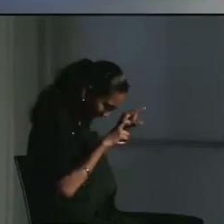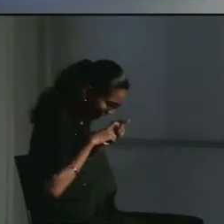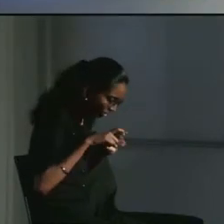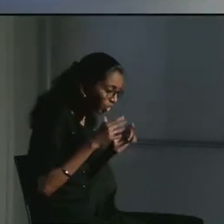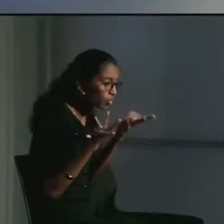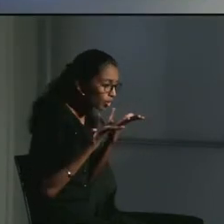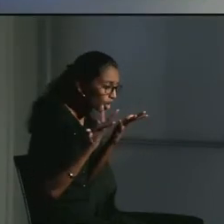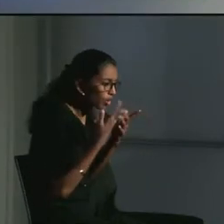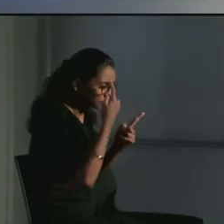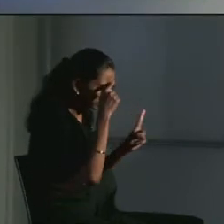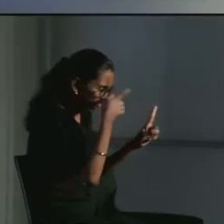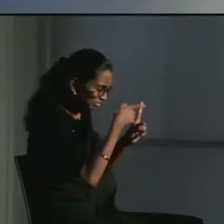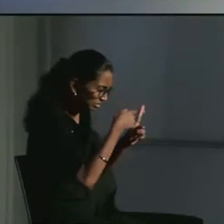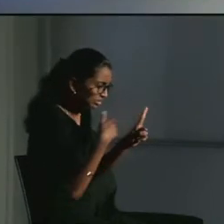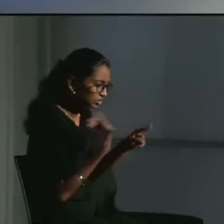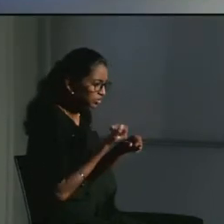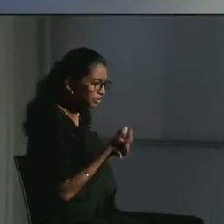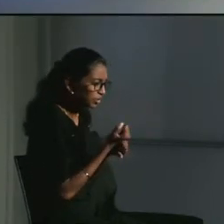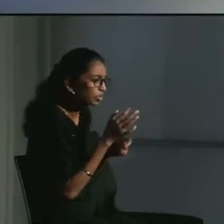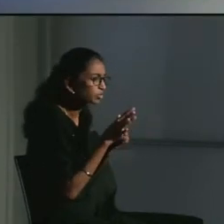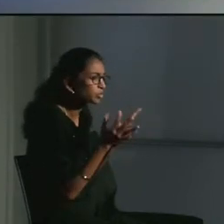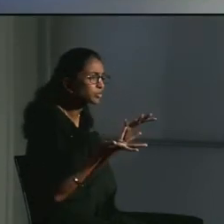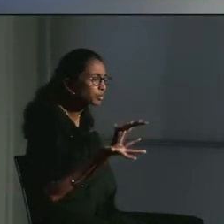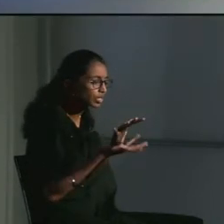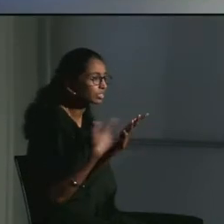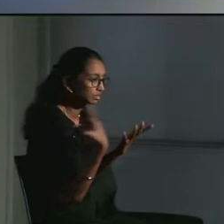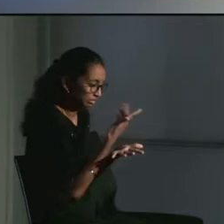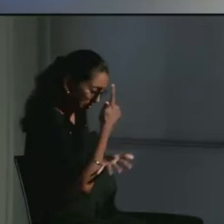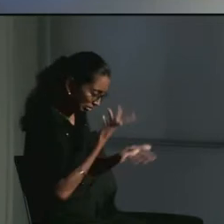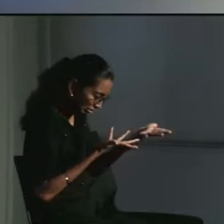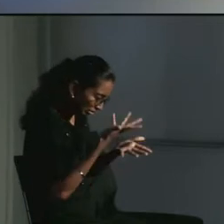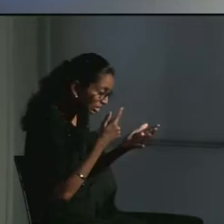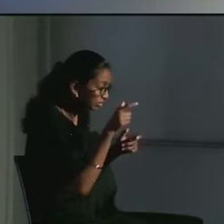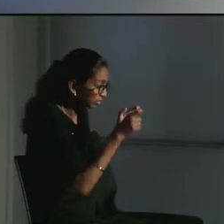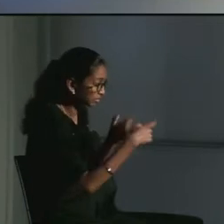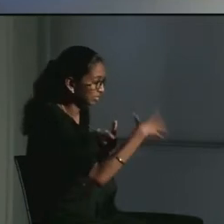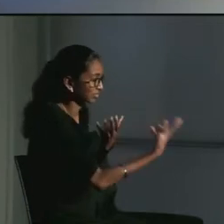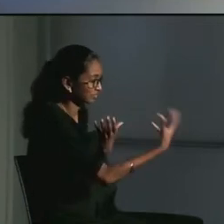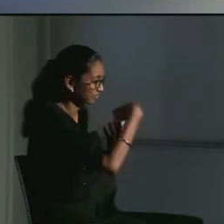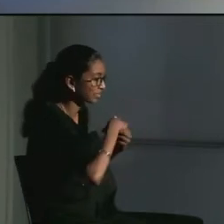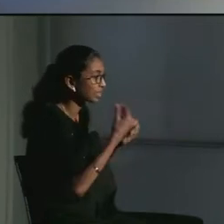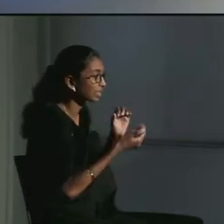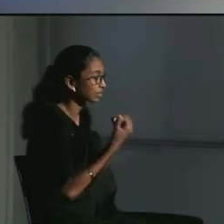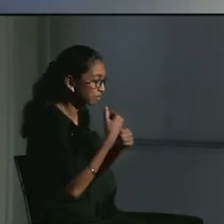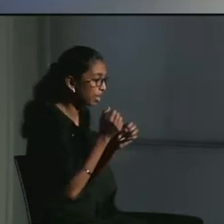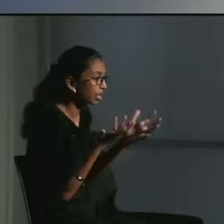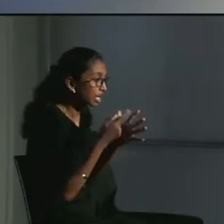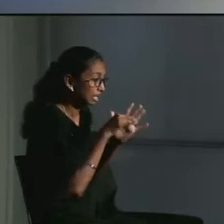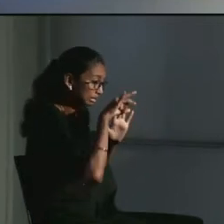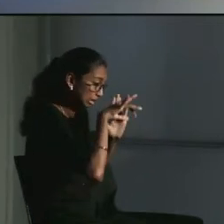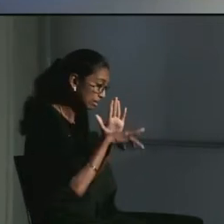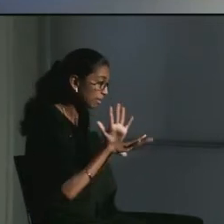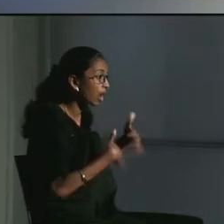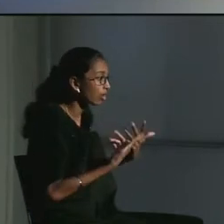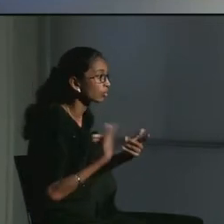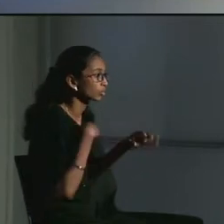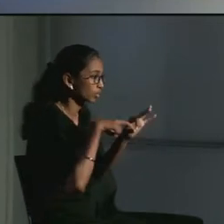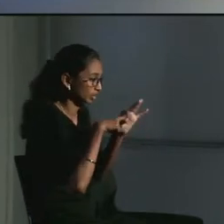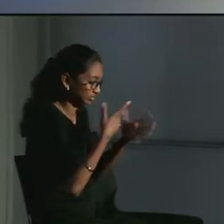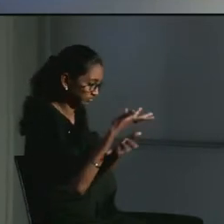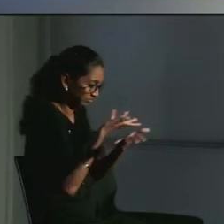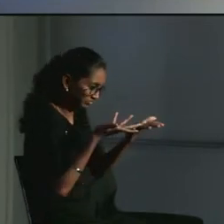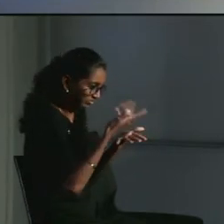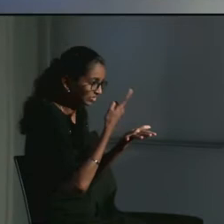and to whom were we addressing our work to. What is their involvement in creation of this? How deep can it go? Questions of representation